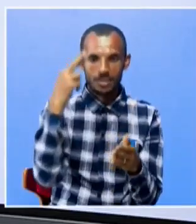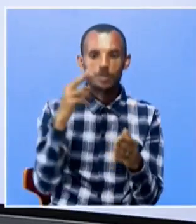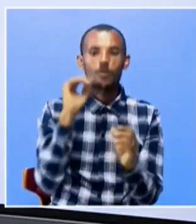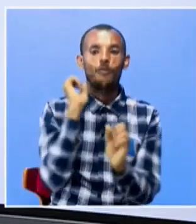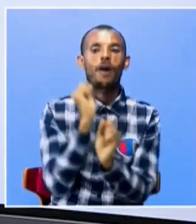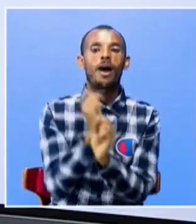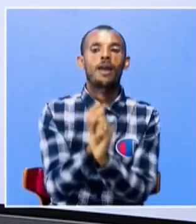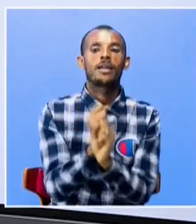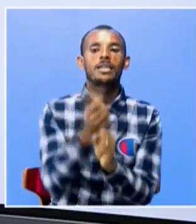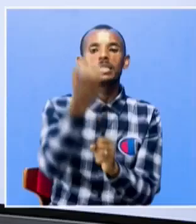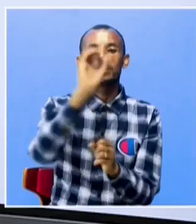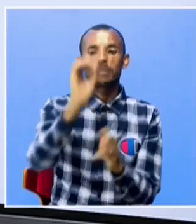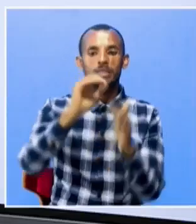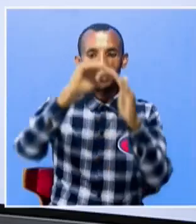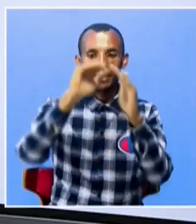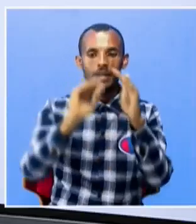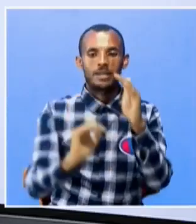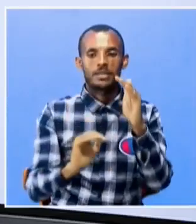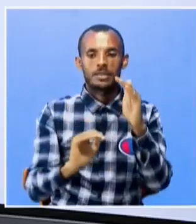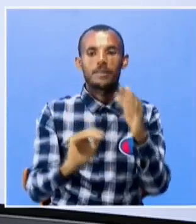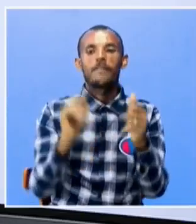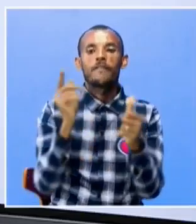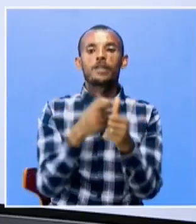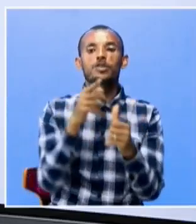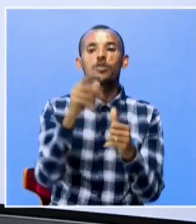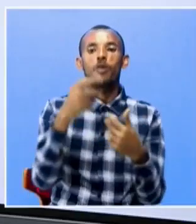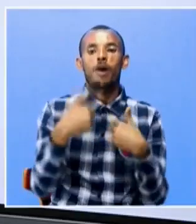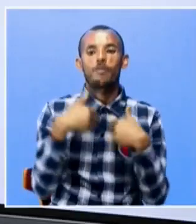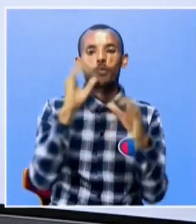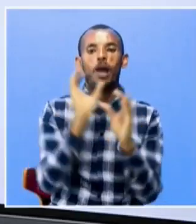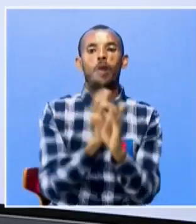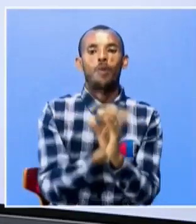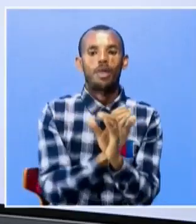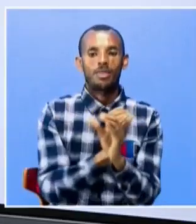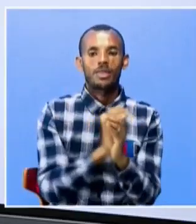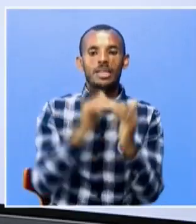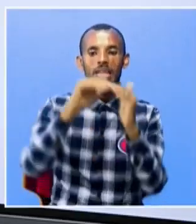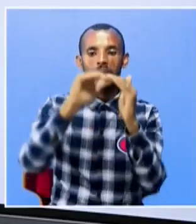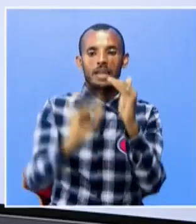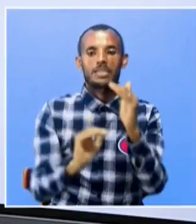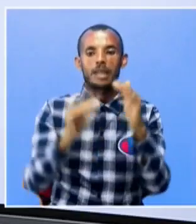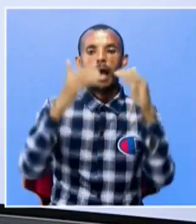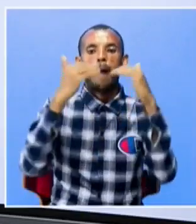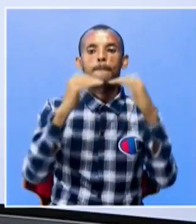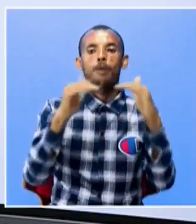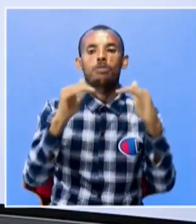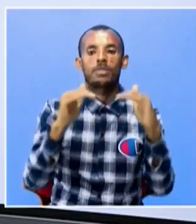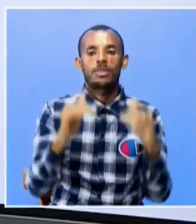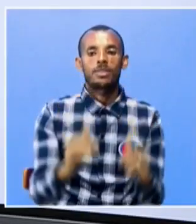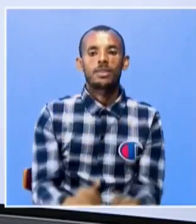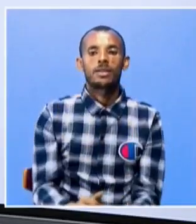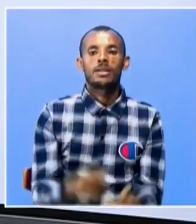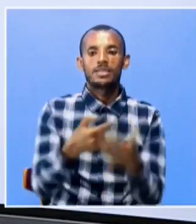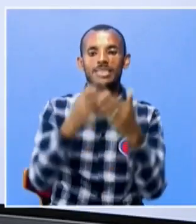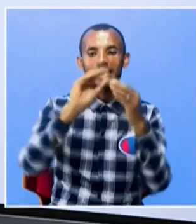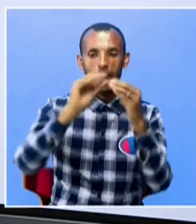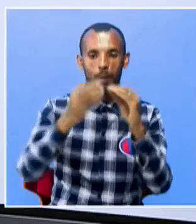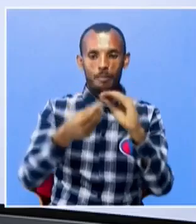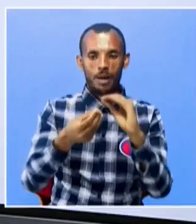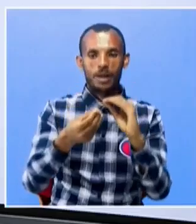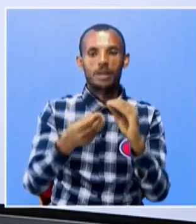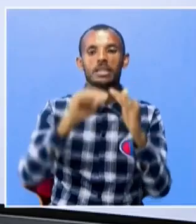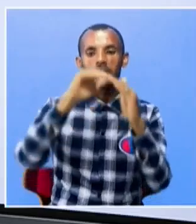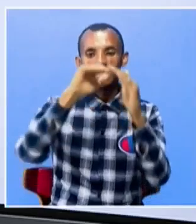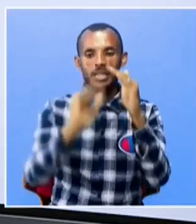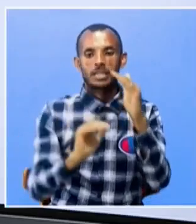find the percent decrease, first you have to calculate the decreased amount. So, this number is